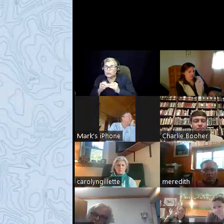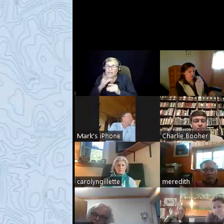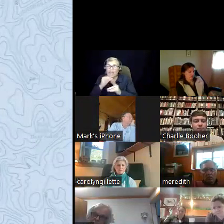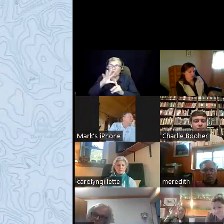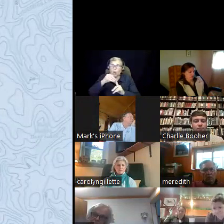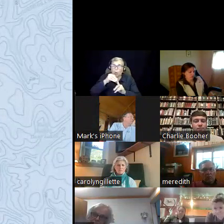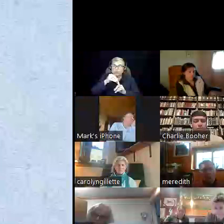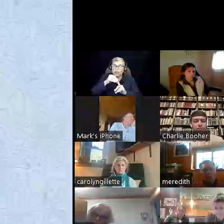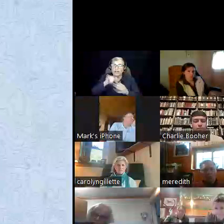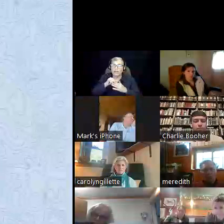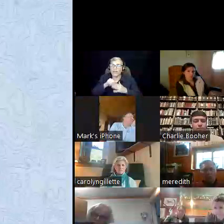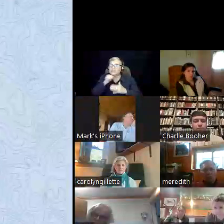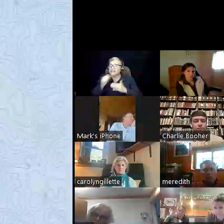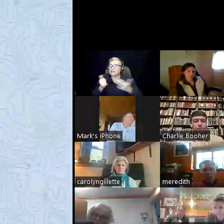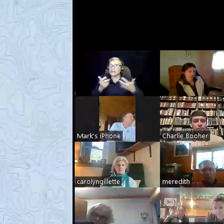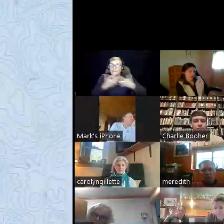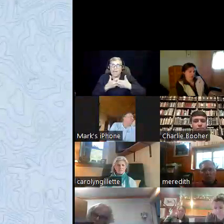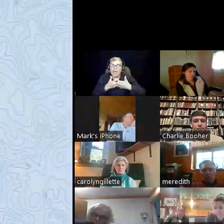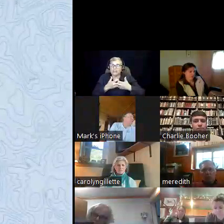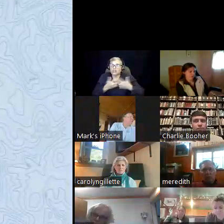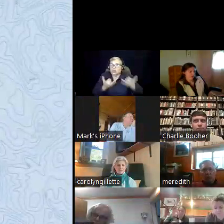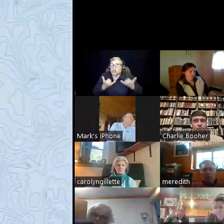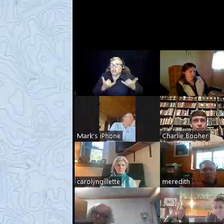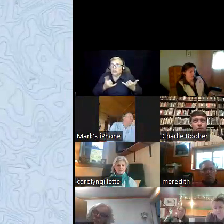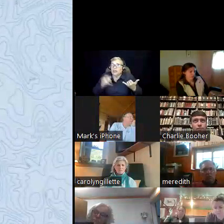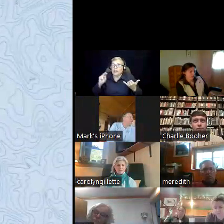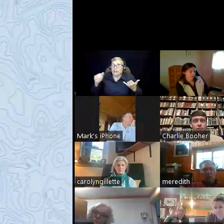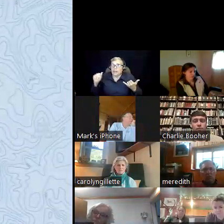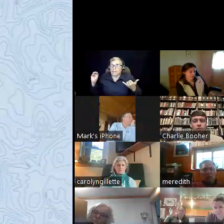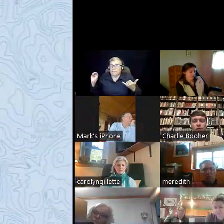longer compatible with the North American model of conservation?